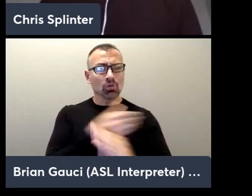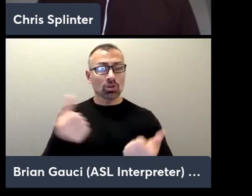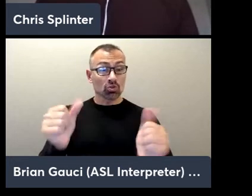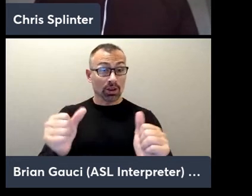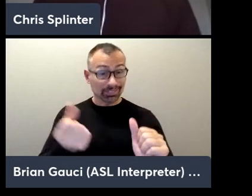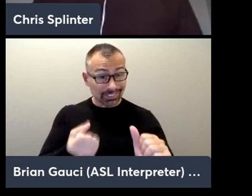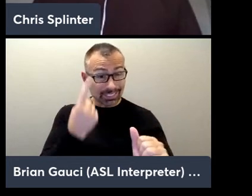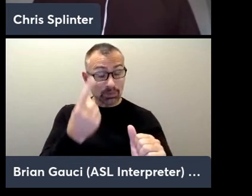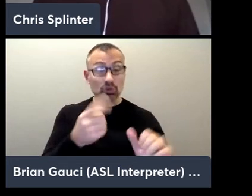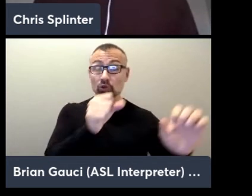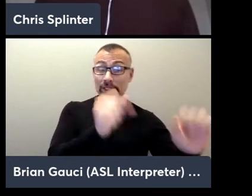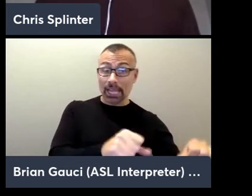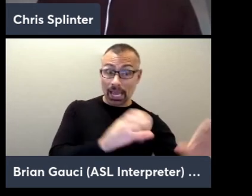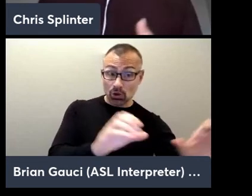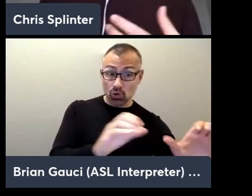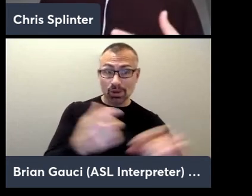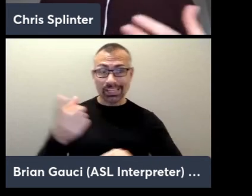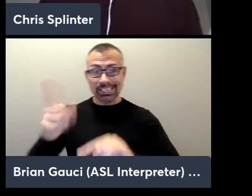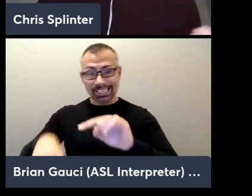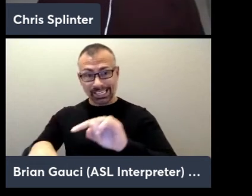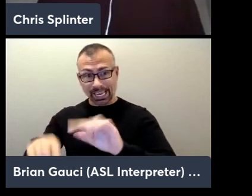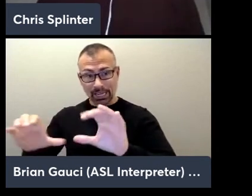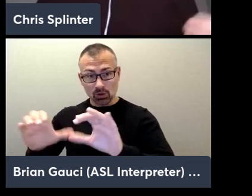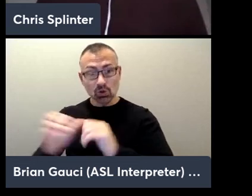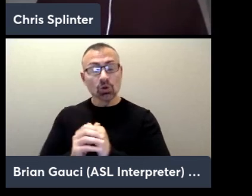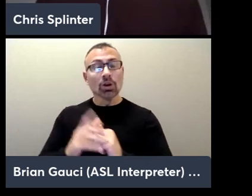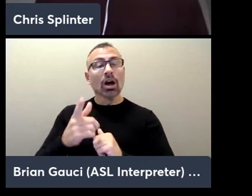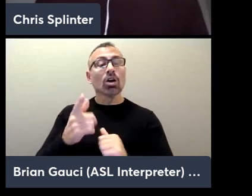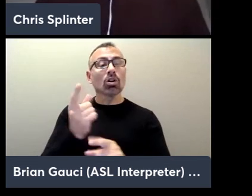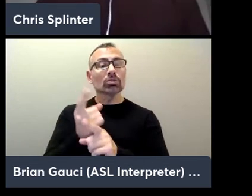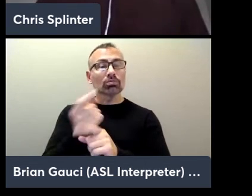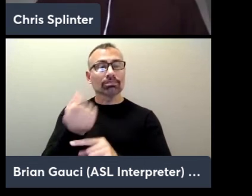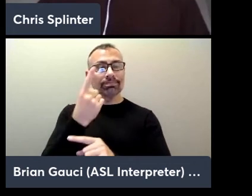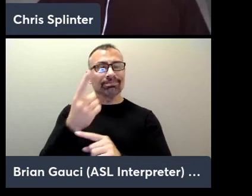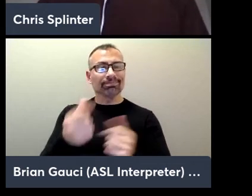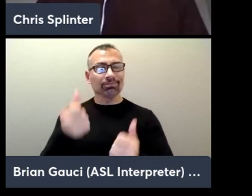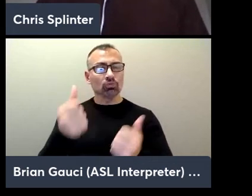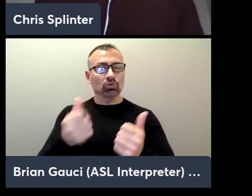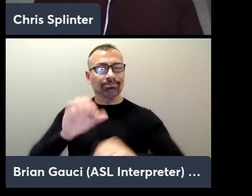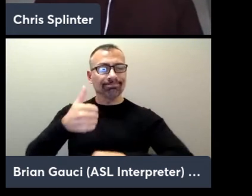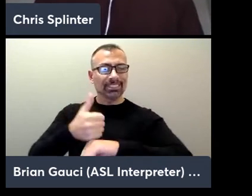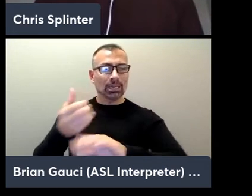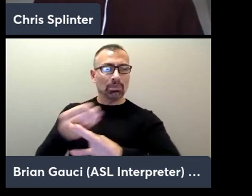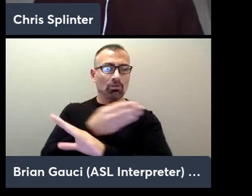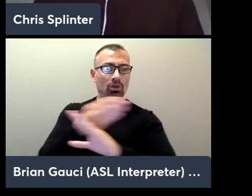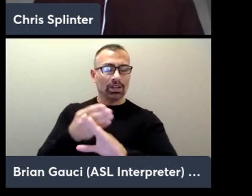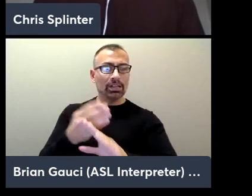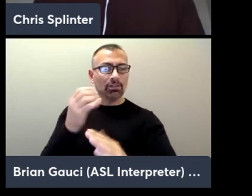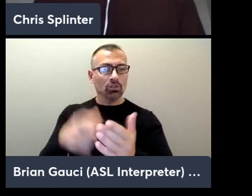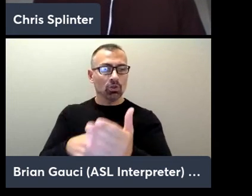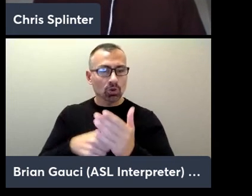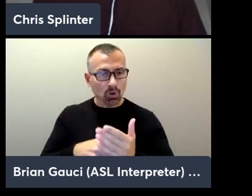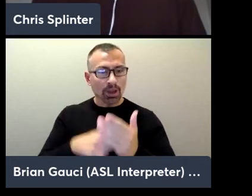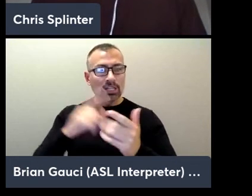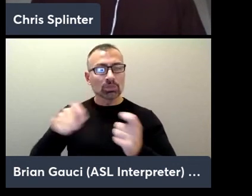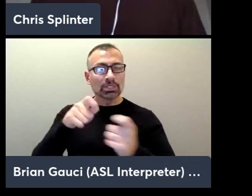can't do. And you also understand what you should set up beforehand if you need certain functionality while you're